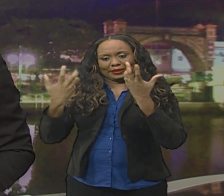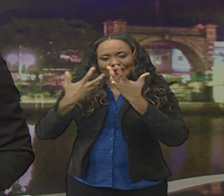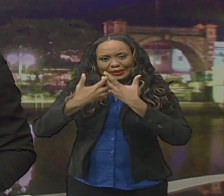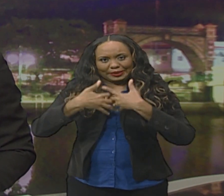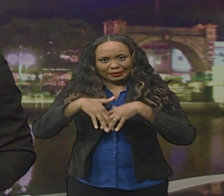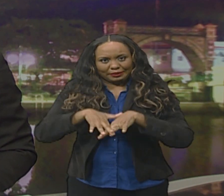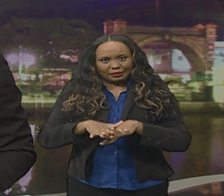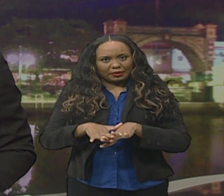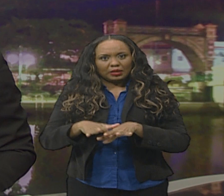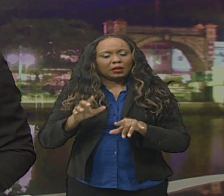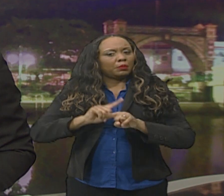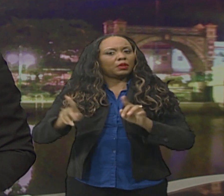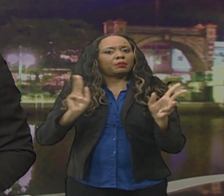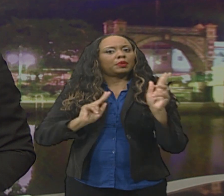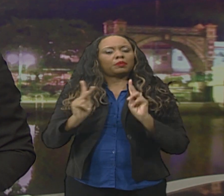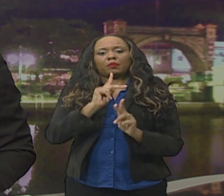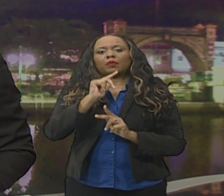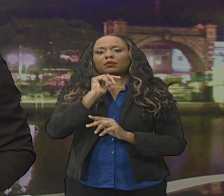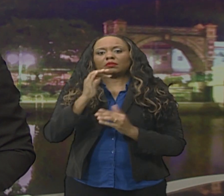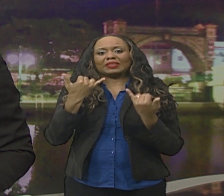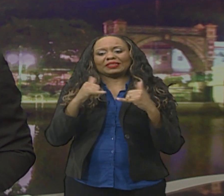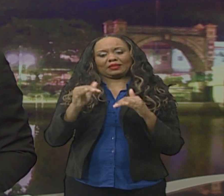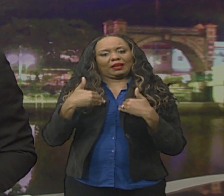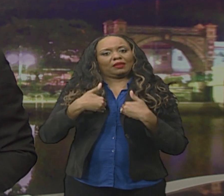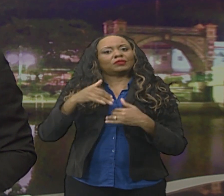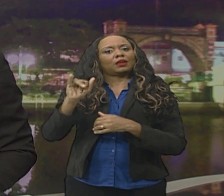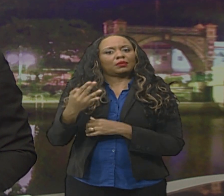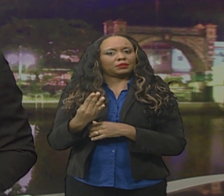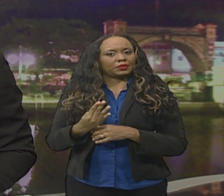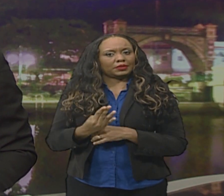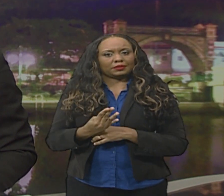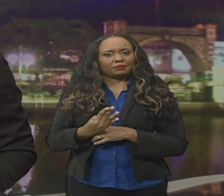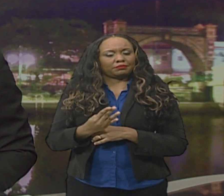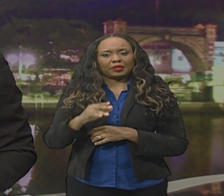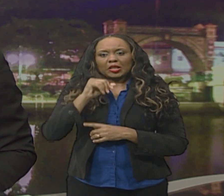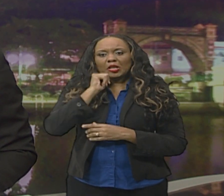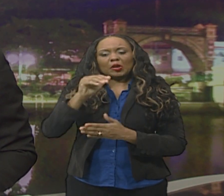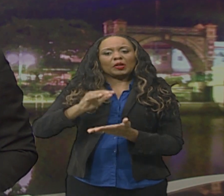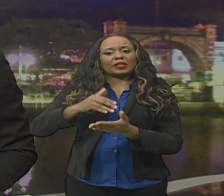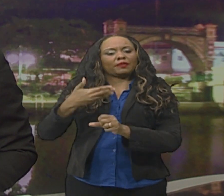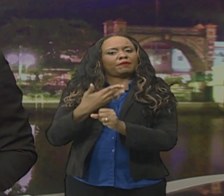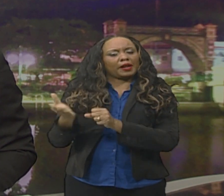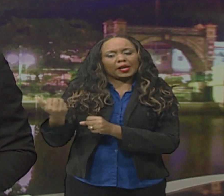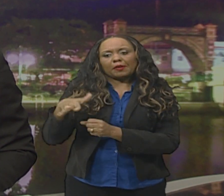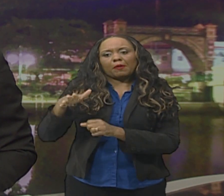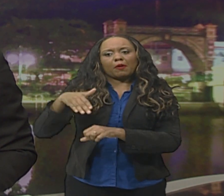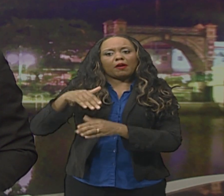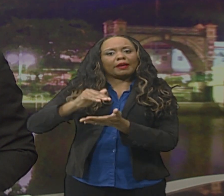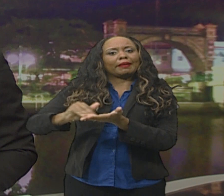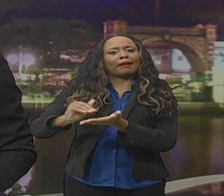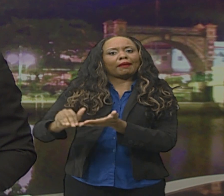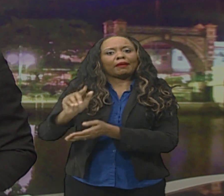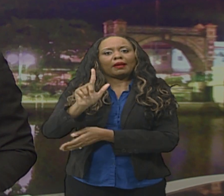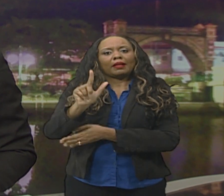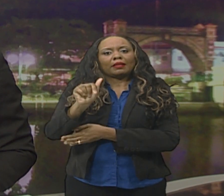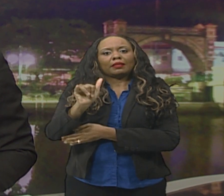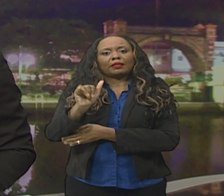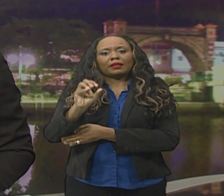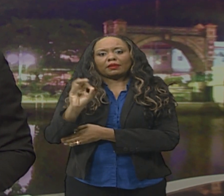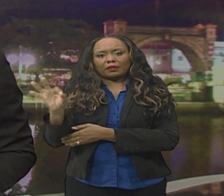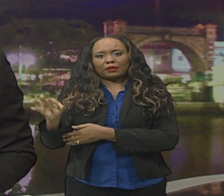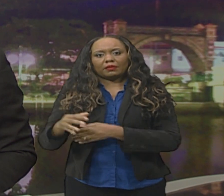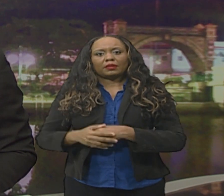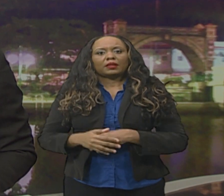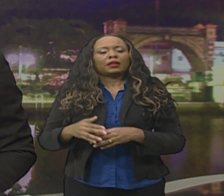Agency. Speaking during yesterday's pre-cabinet briefing, his last before heading on holiday, Mr. Chastanet says the formation